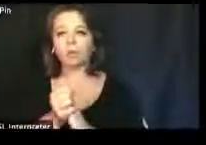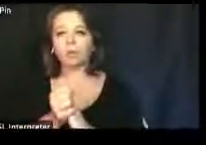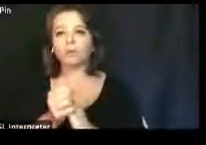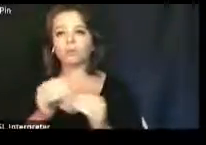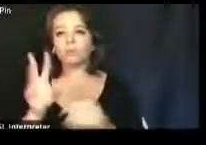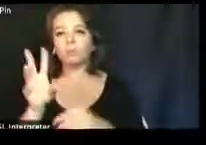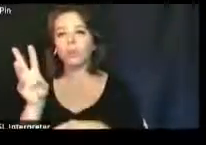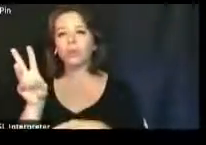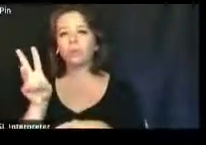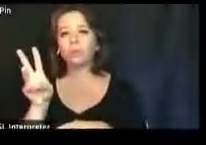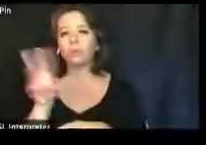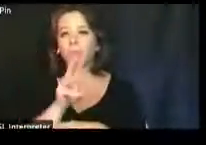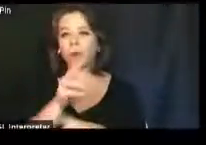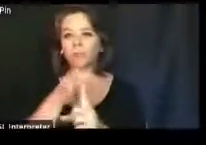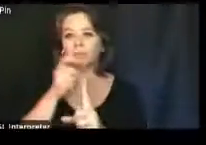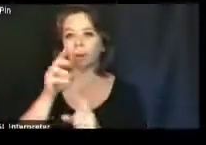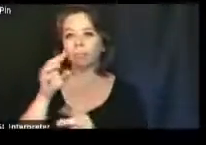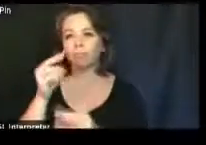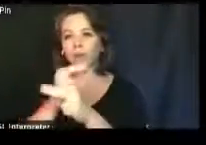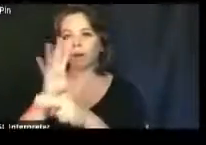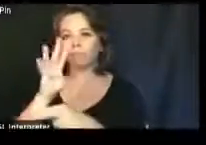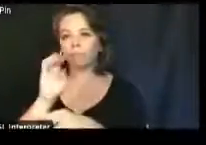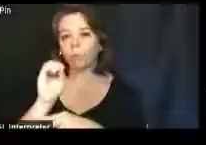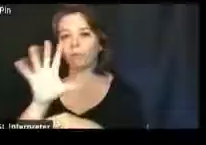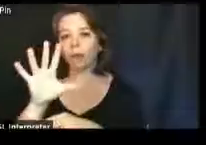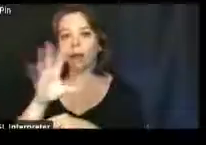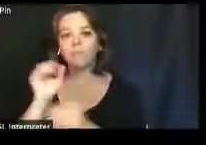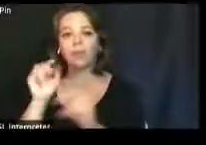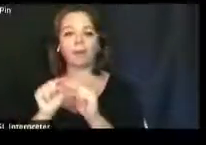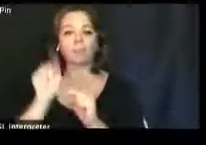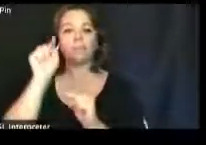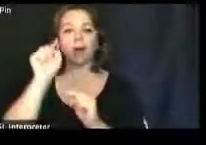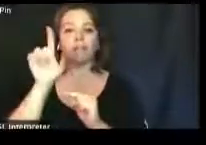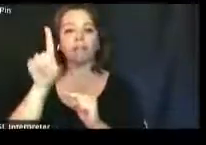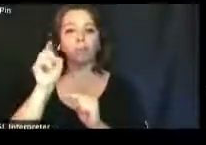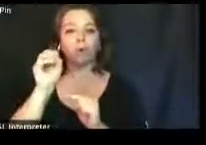405 and above the 101.